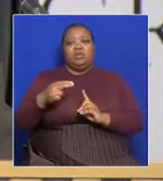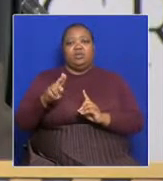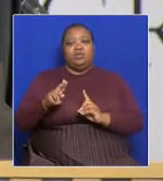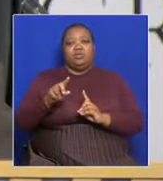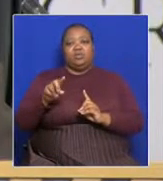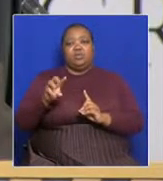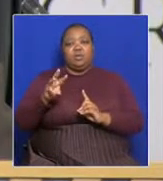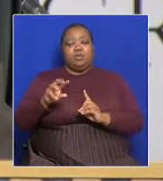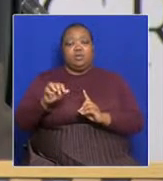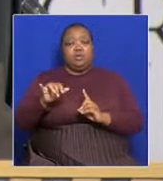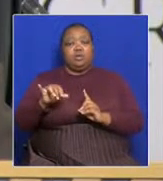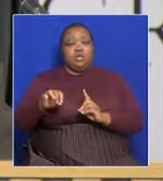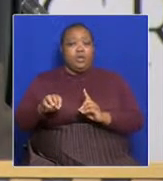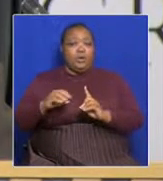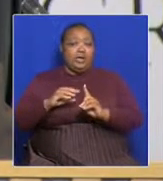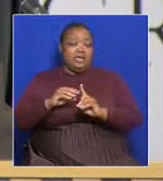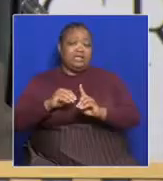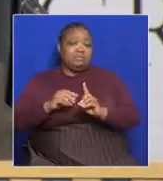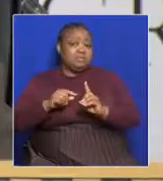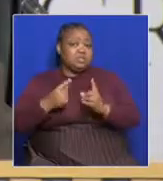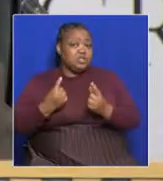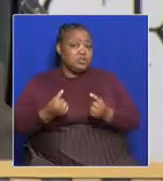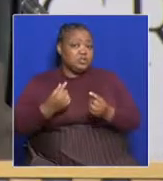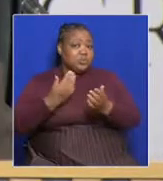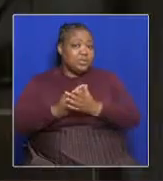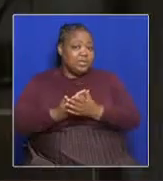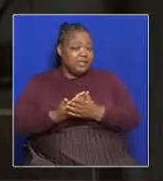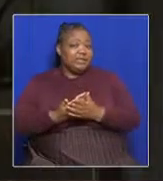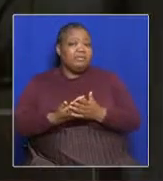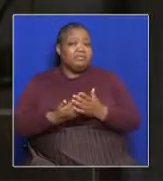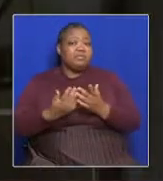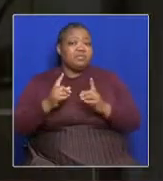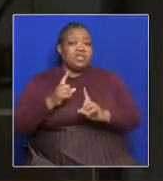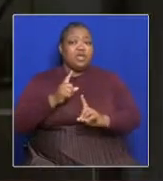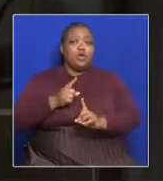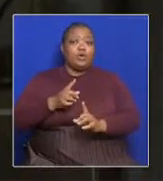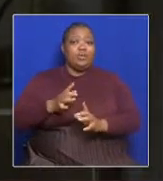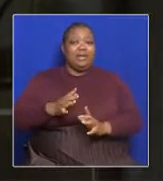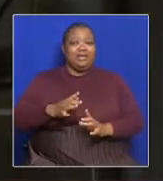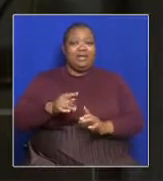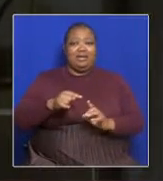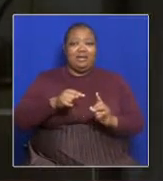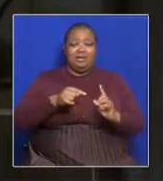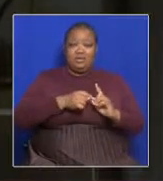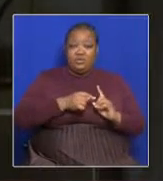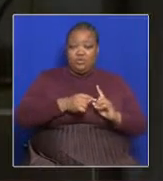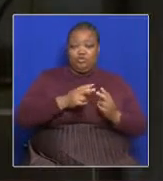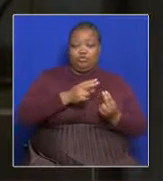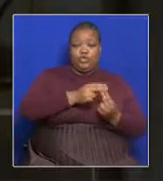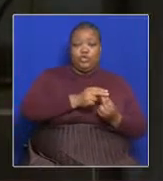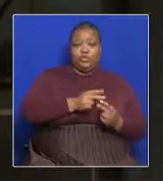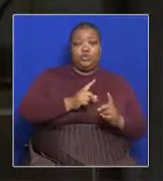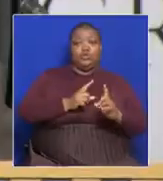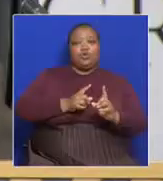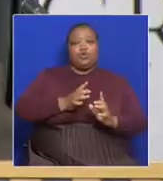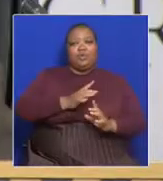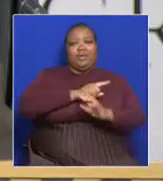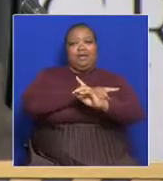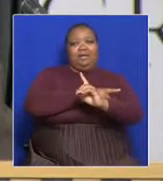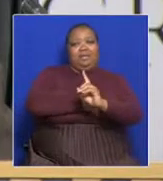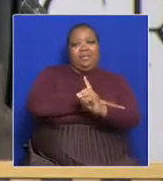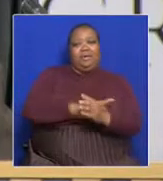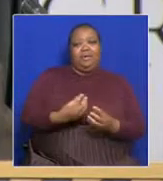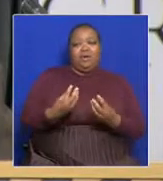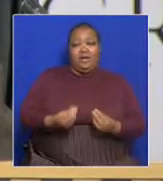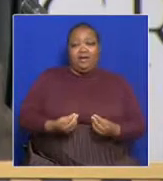this. And by the way, you've also said it's your commander, it's not you, it's actually your unit commander who's got the power, whether they call you unit commander,